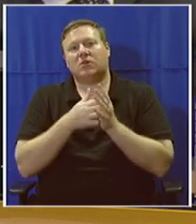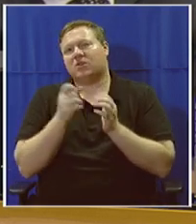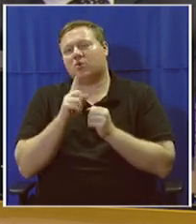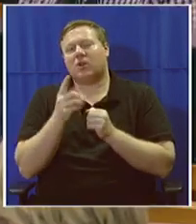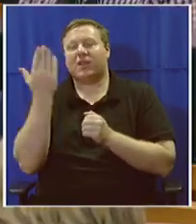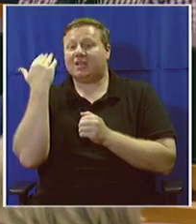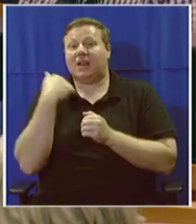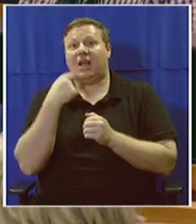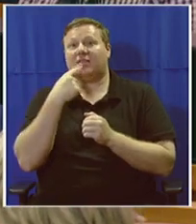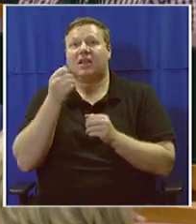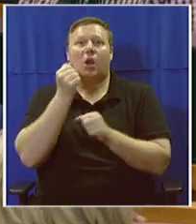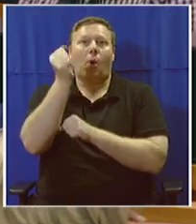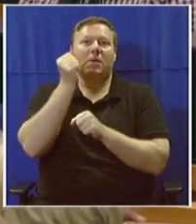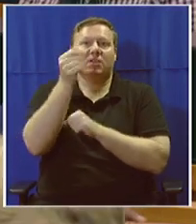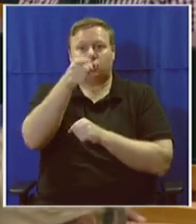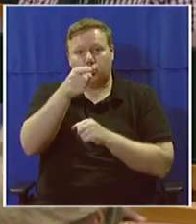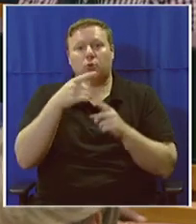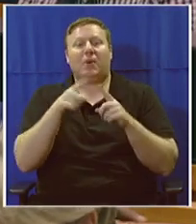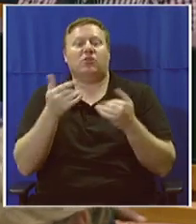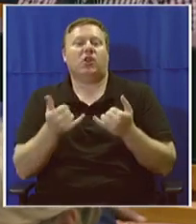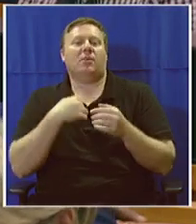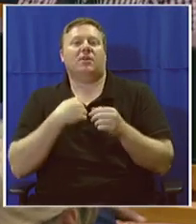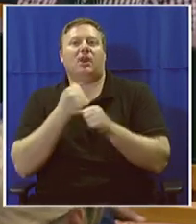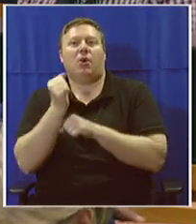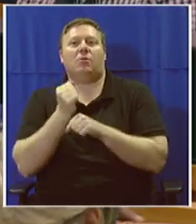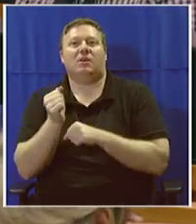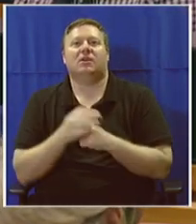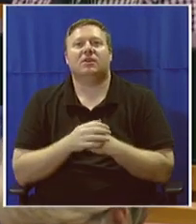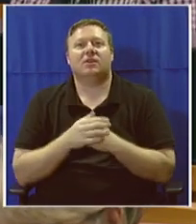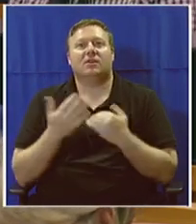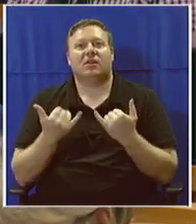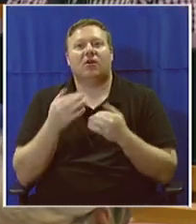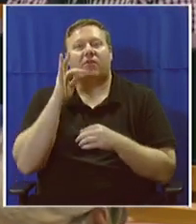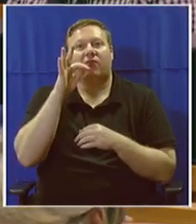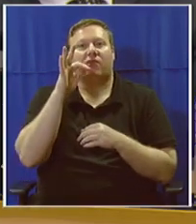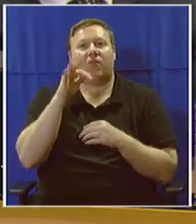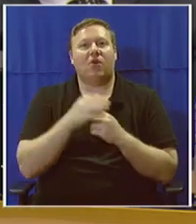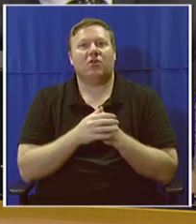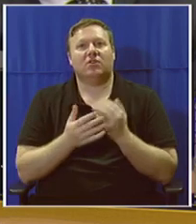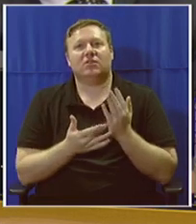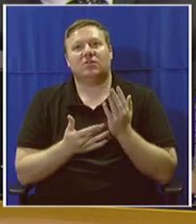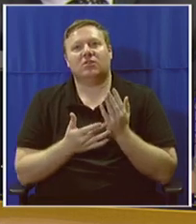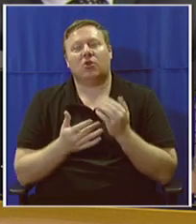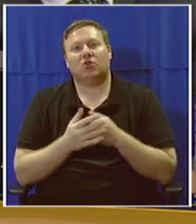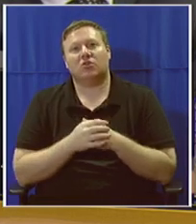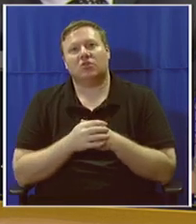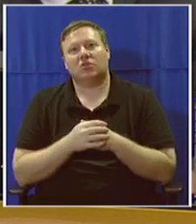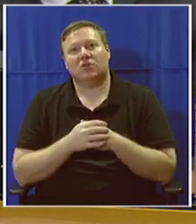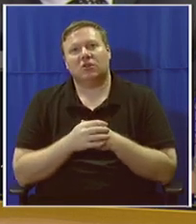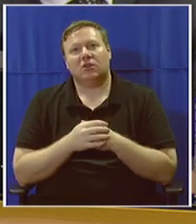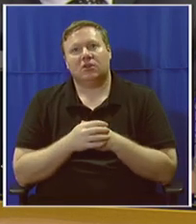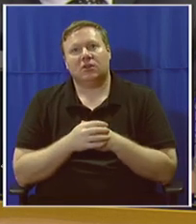What people don't understand when they lobby for foreign technology at the expense of national technology is